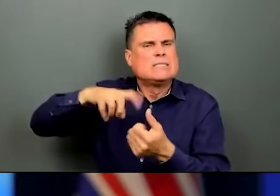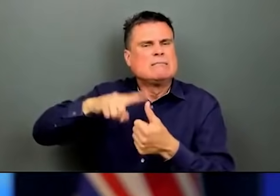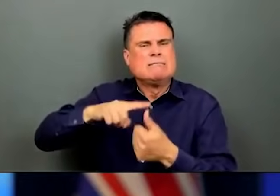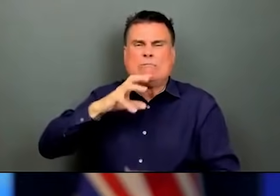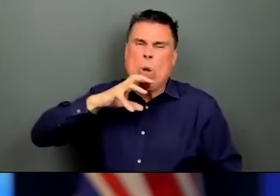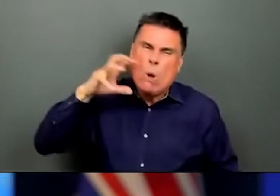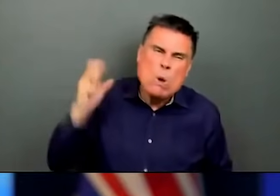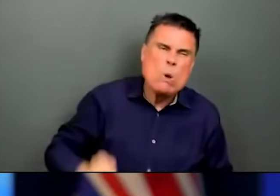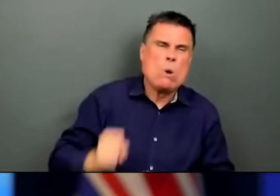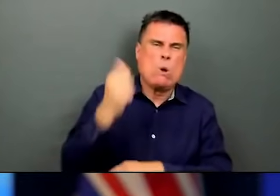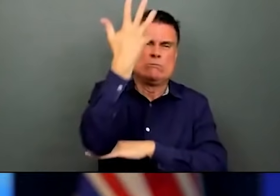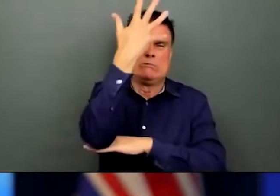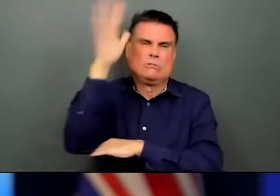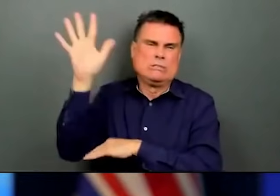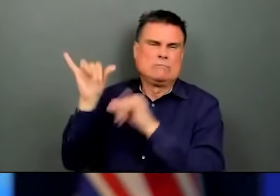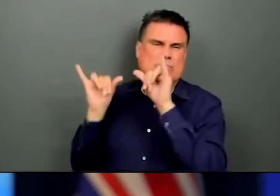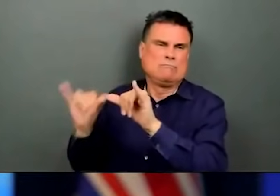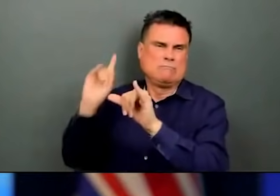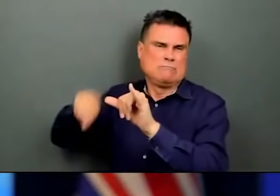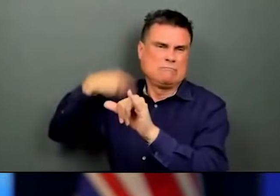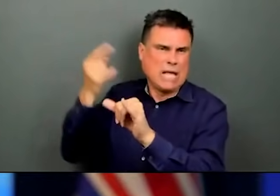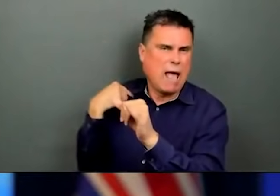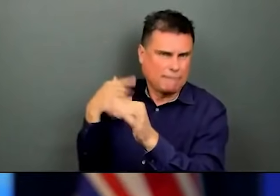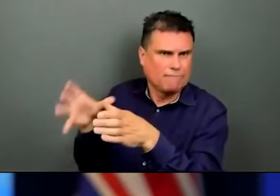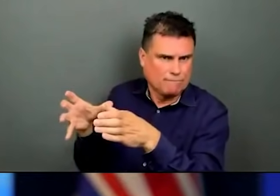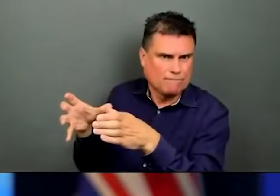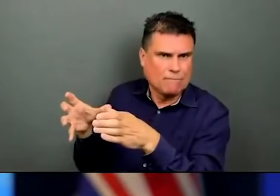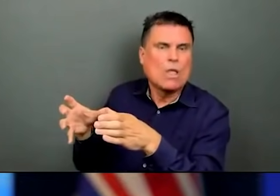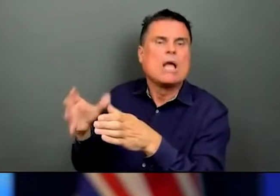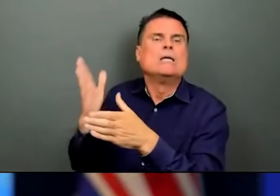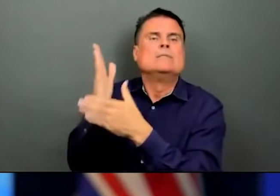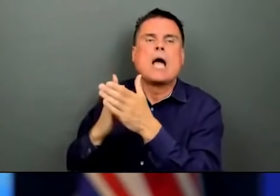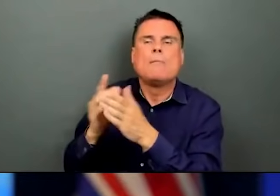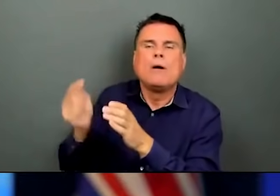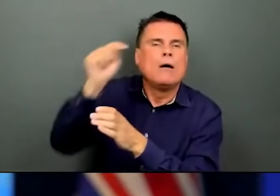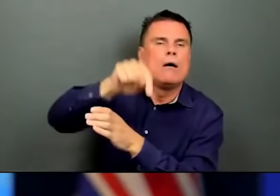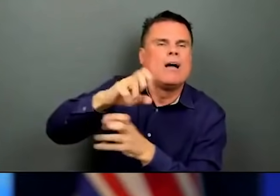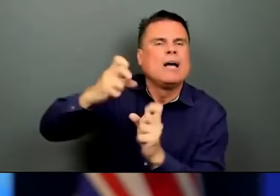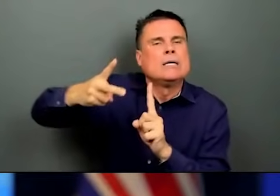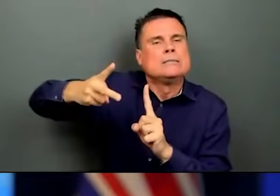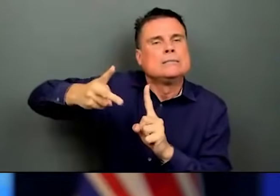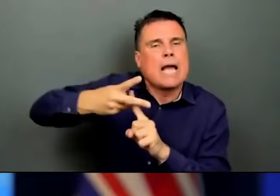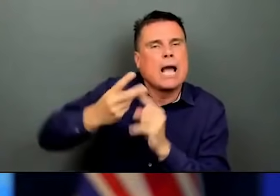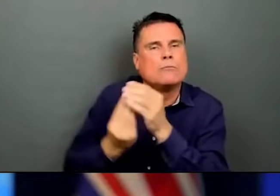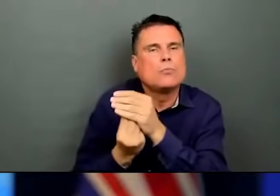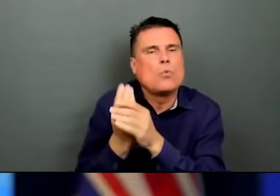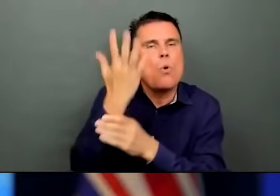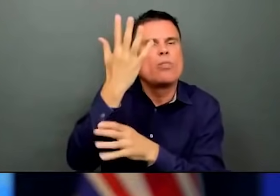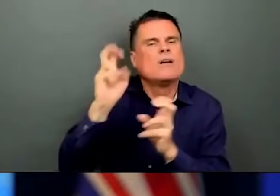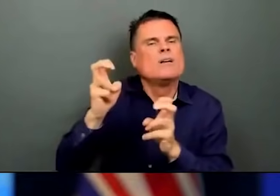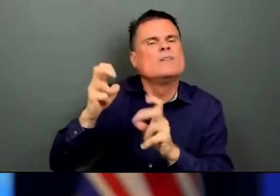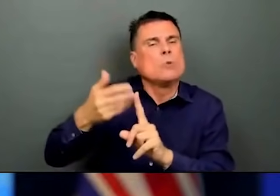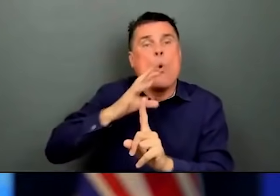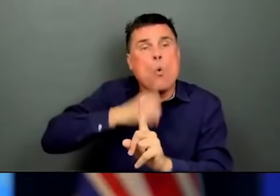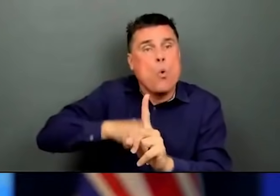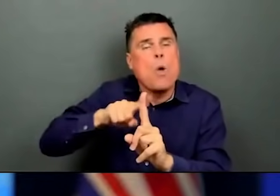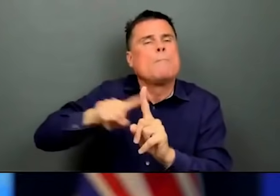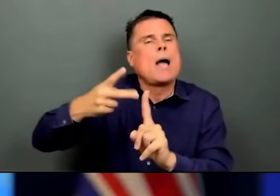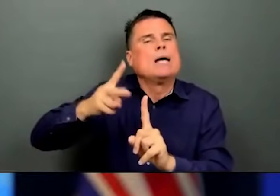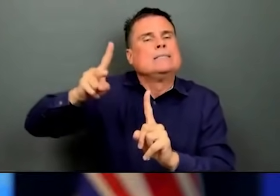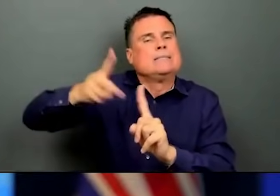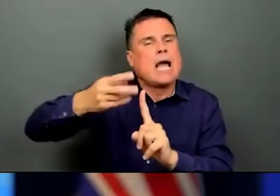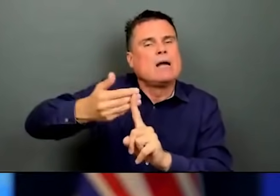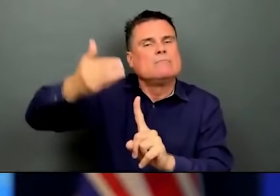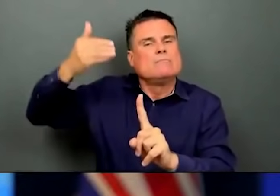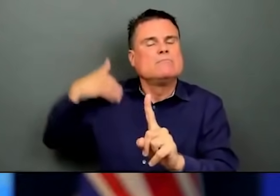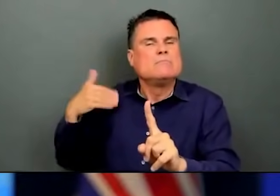concern to the commissioners, whether it be Commissioner Gourlay, Commissioner Merkel, were the Central Wellbrand and Ferry